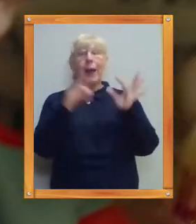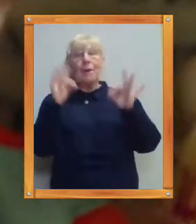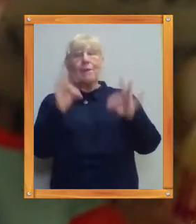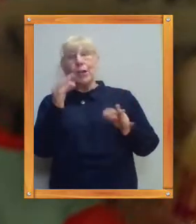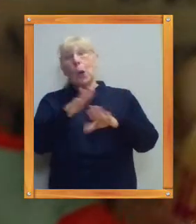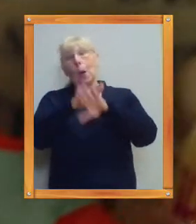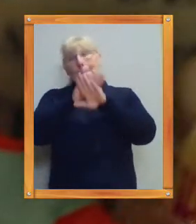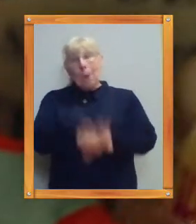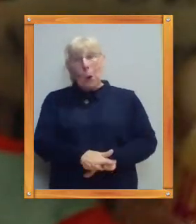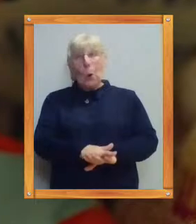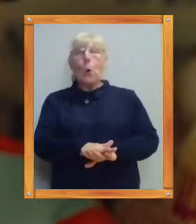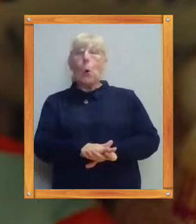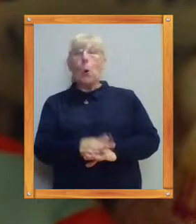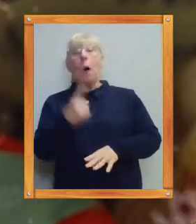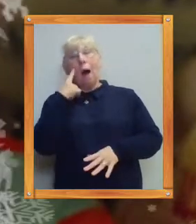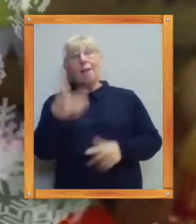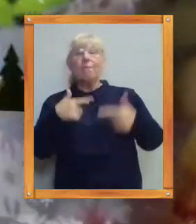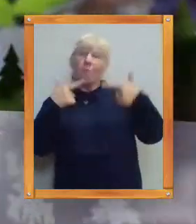year.